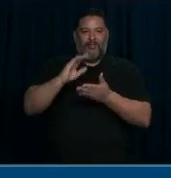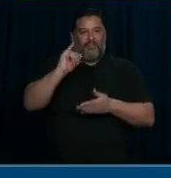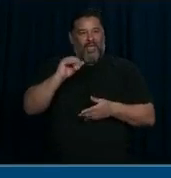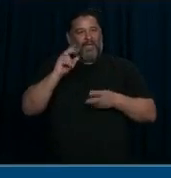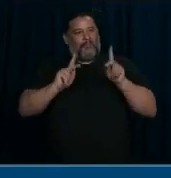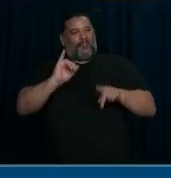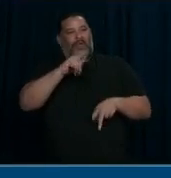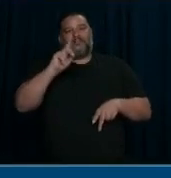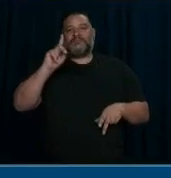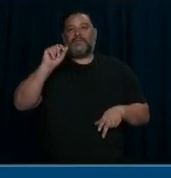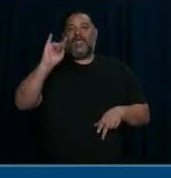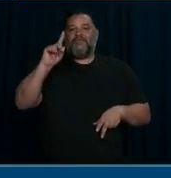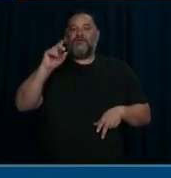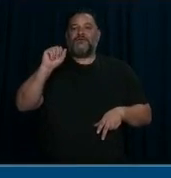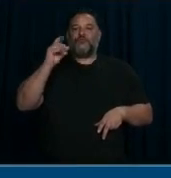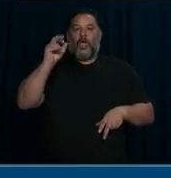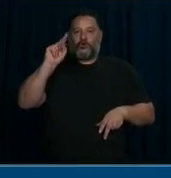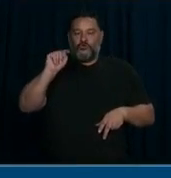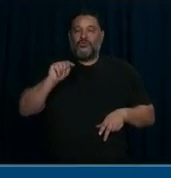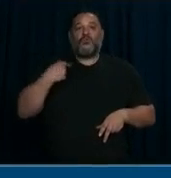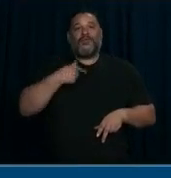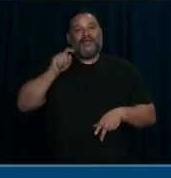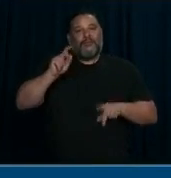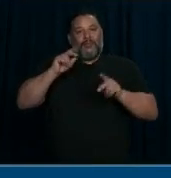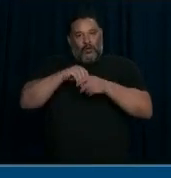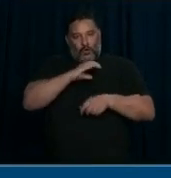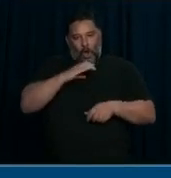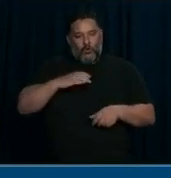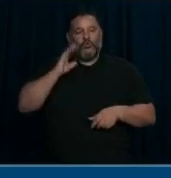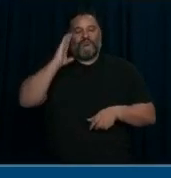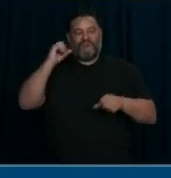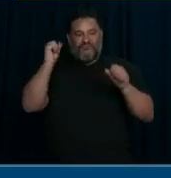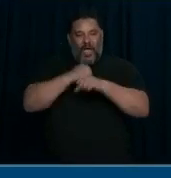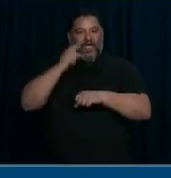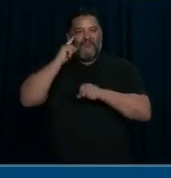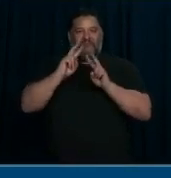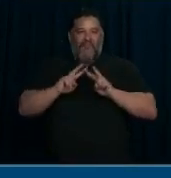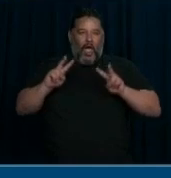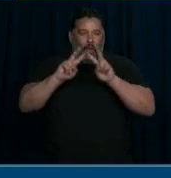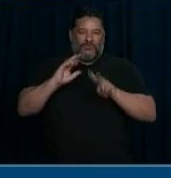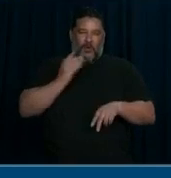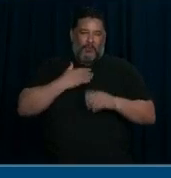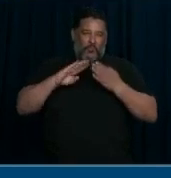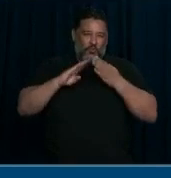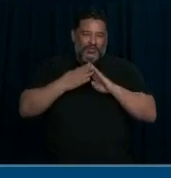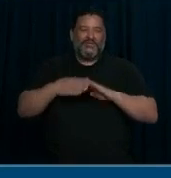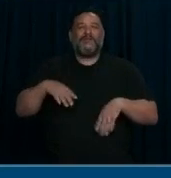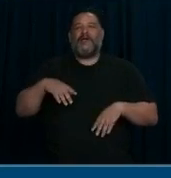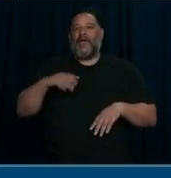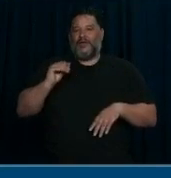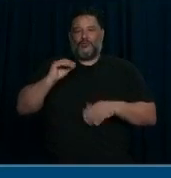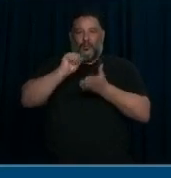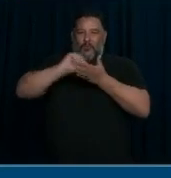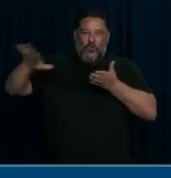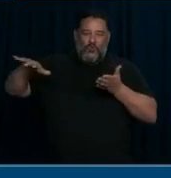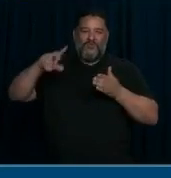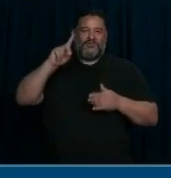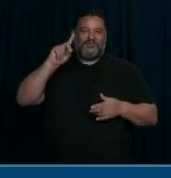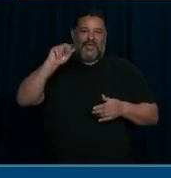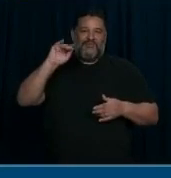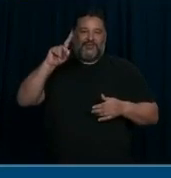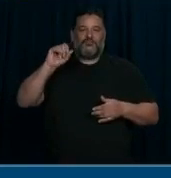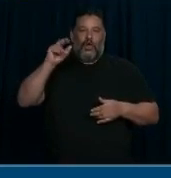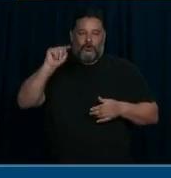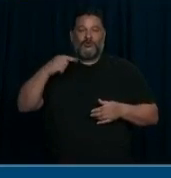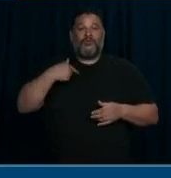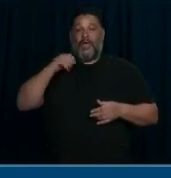need someone in Congress who's going to fight for the values of our community and who's going to remove David Schweikert. My name's